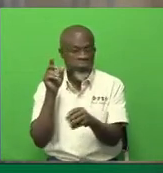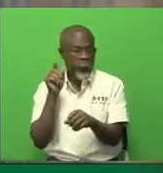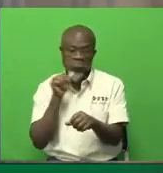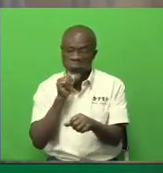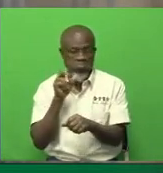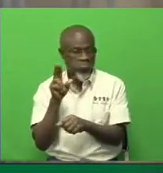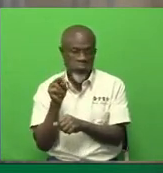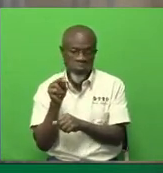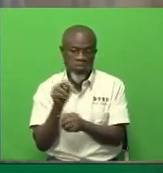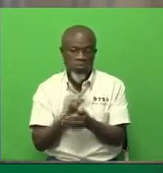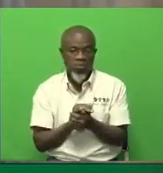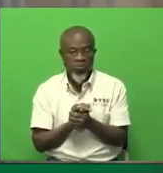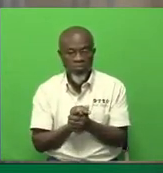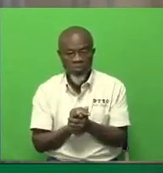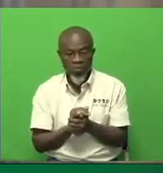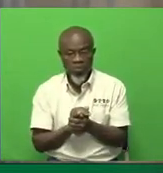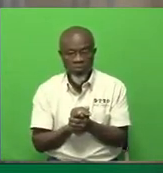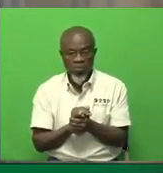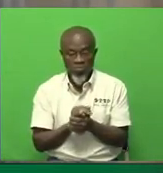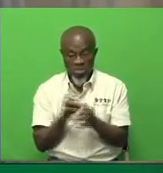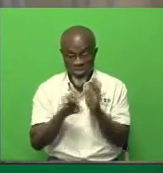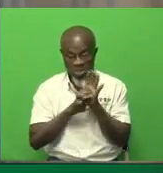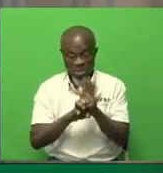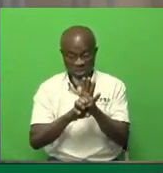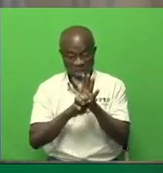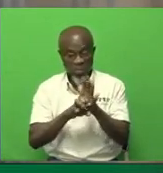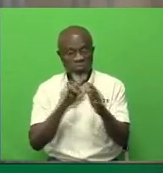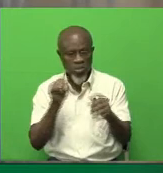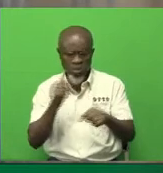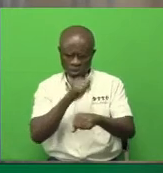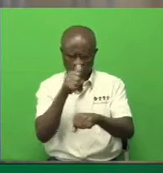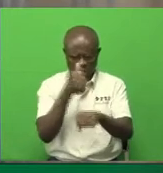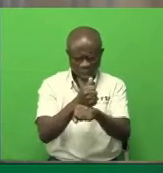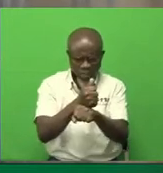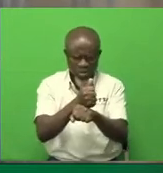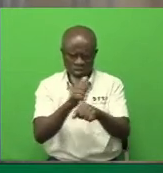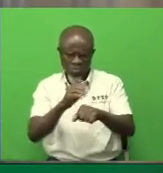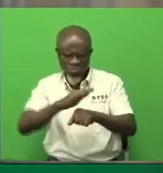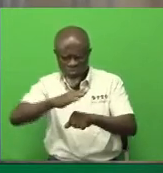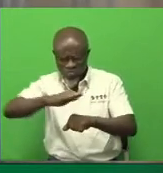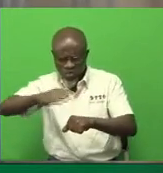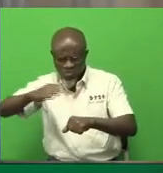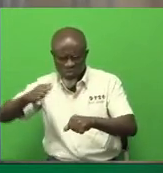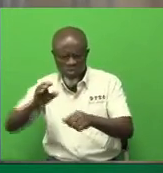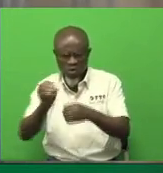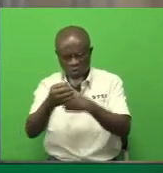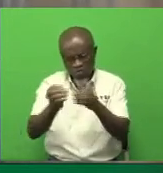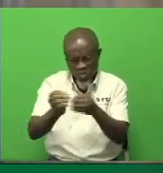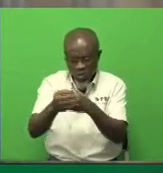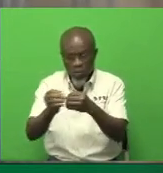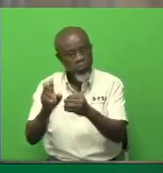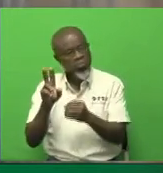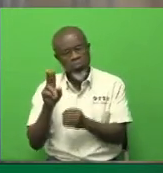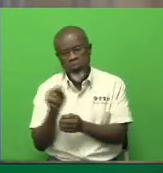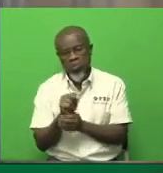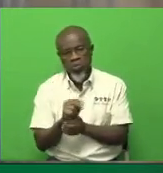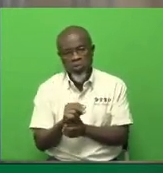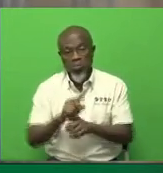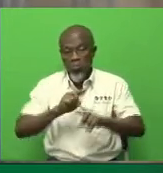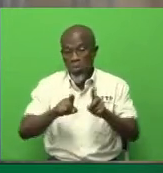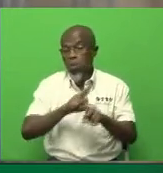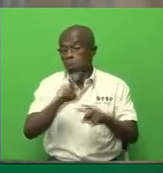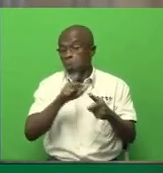institutional strengthening today I give the commitment that when the UNC forms the next government we will move swiftly